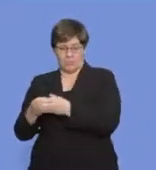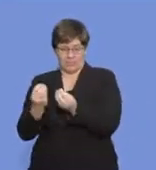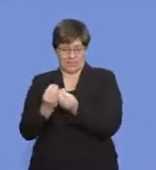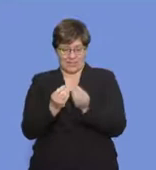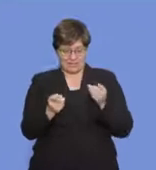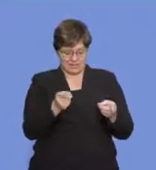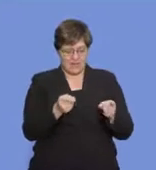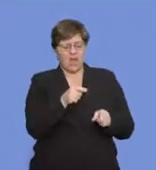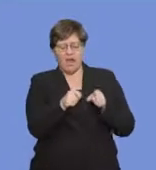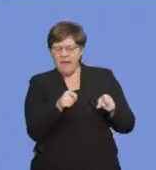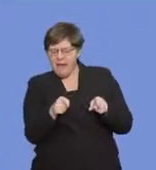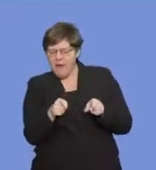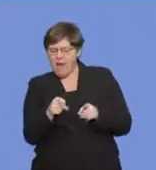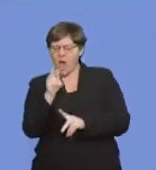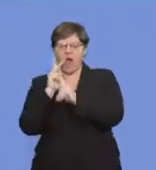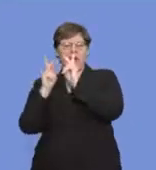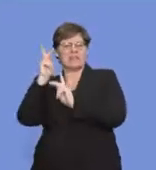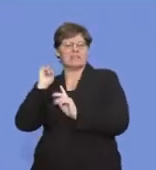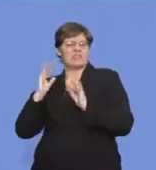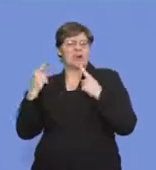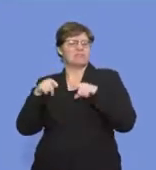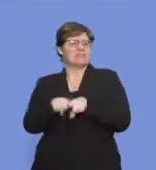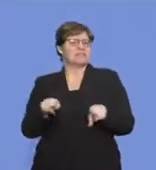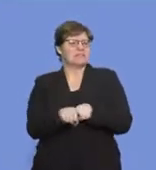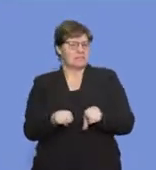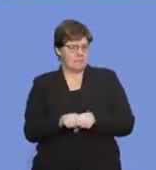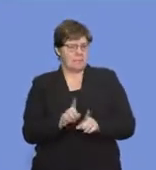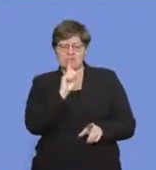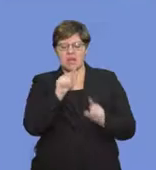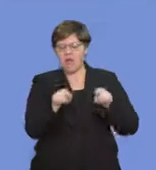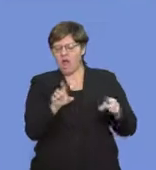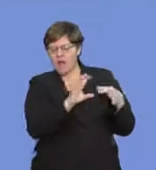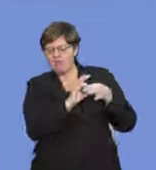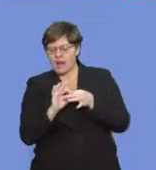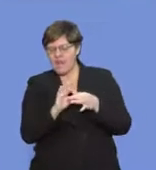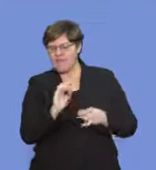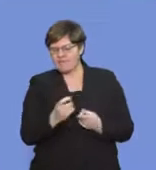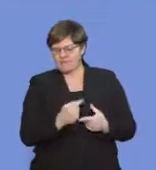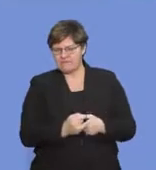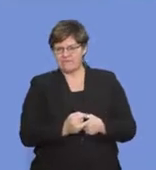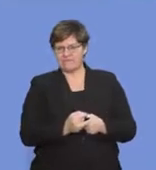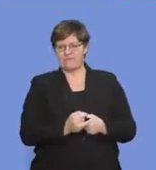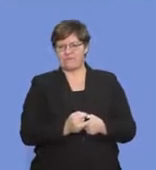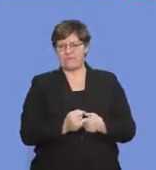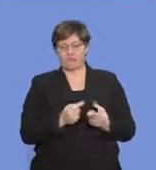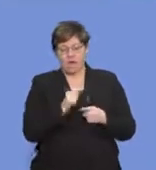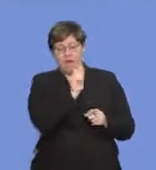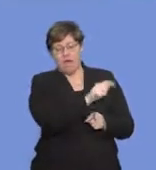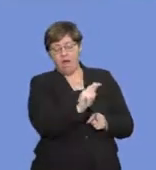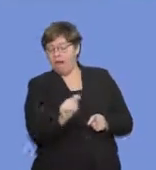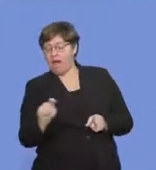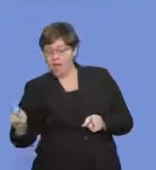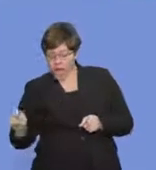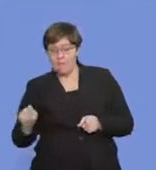and their common ancestor. So in other words, we can see how related or how common or how many